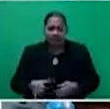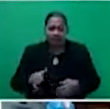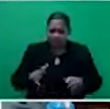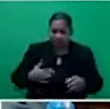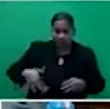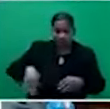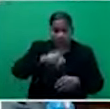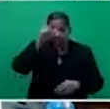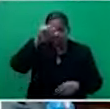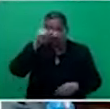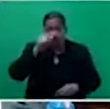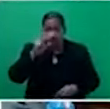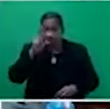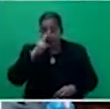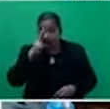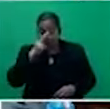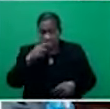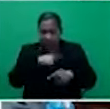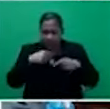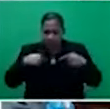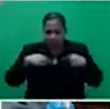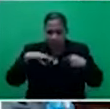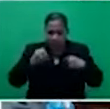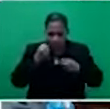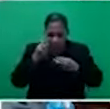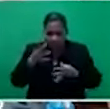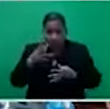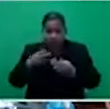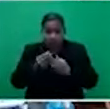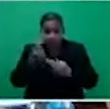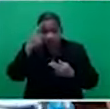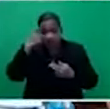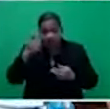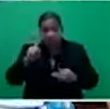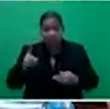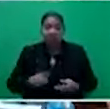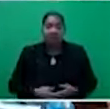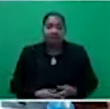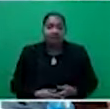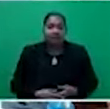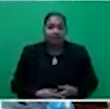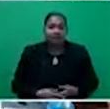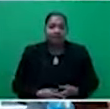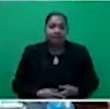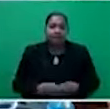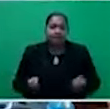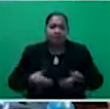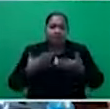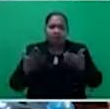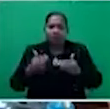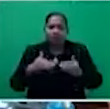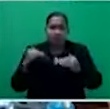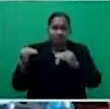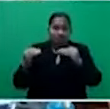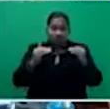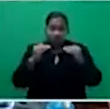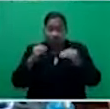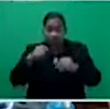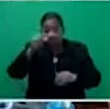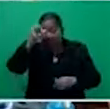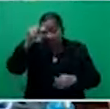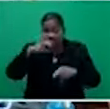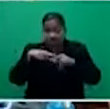race with the fixed idea that the granting of the franchise and equal status to the Indians in Fiji would